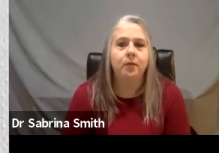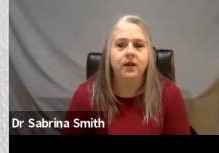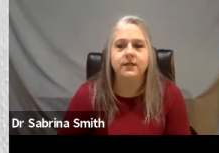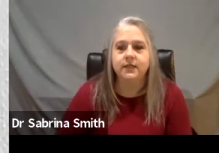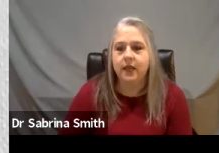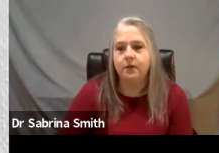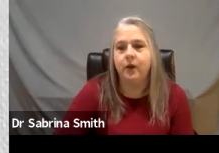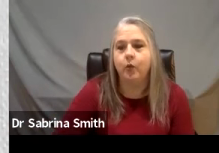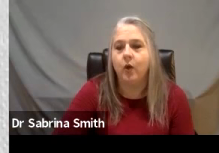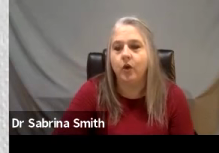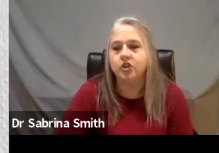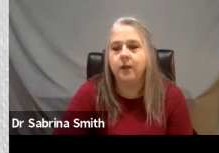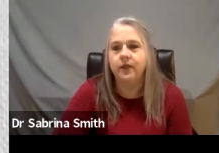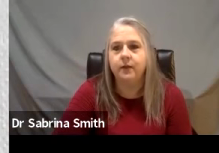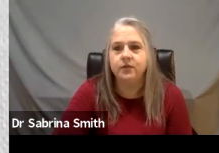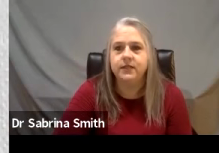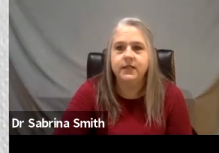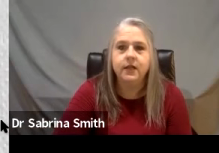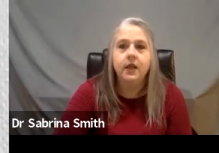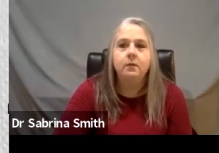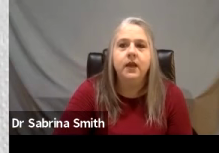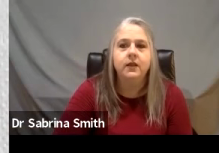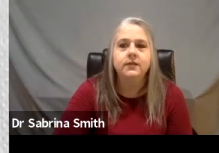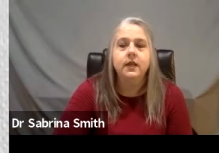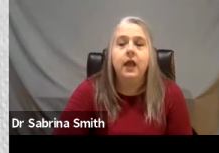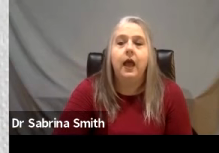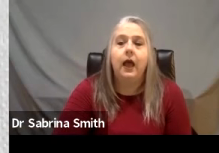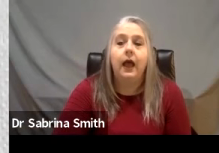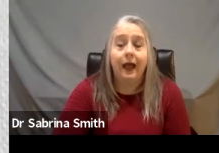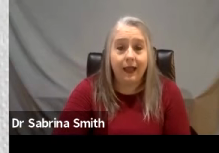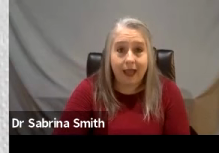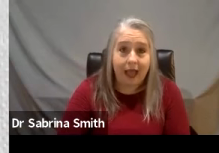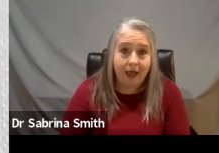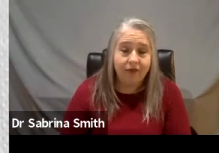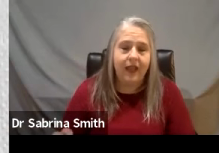talk about processing time no matter what workshop that I'm presenting, because I have